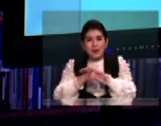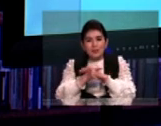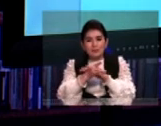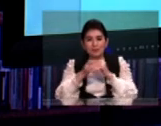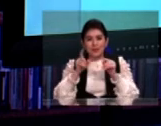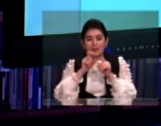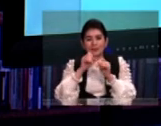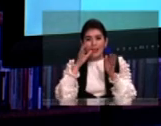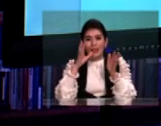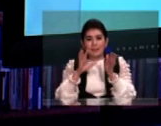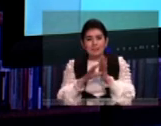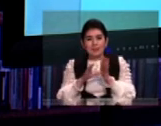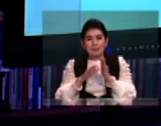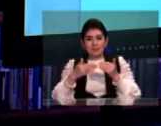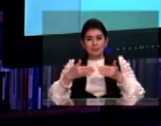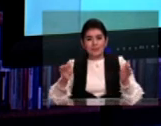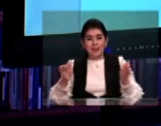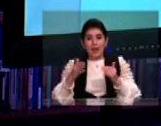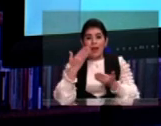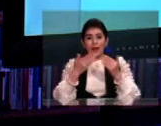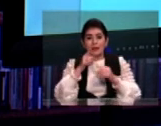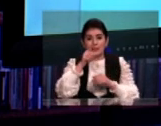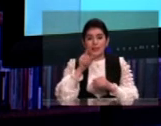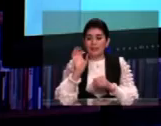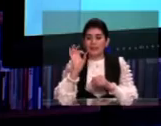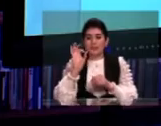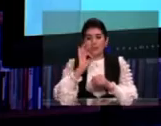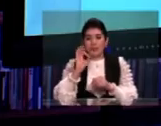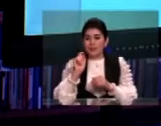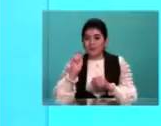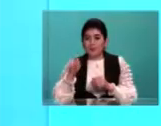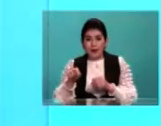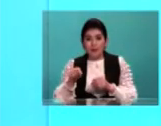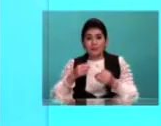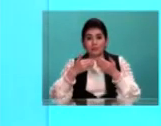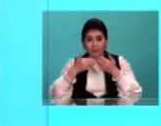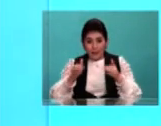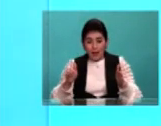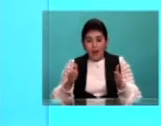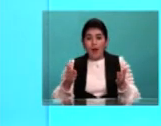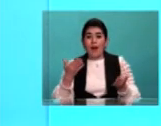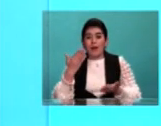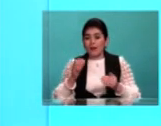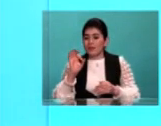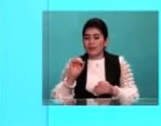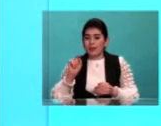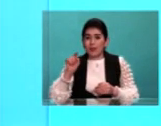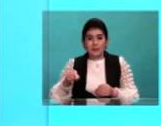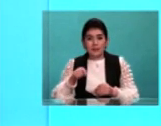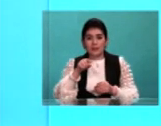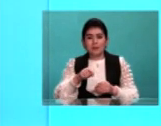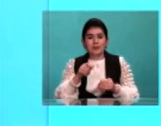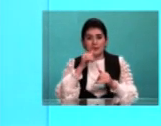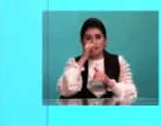elektron qo'llardan iboratdir. Jeton tashlasangiz o'ta olasiz, tashlamasangiz elektron qo'llar sizni tutib